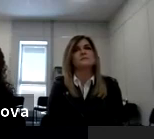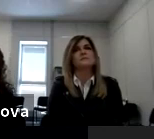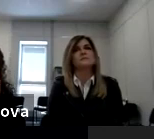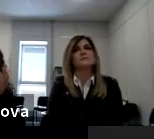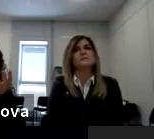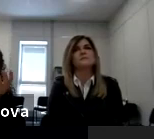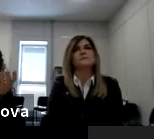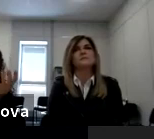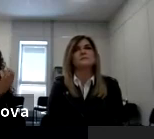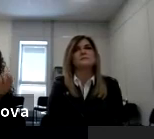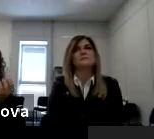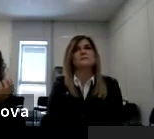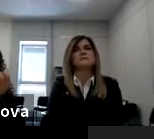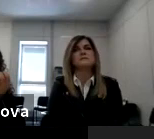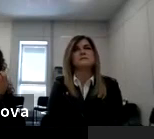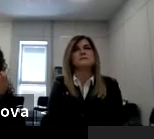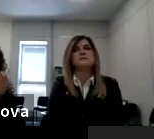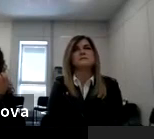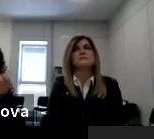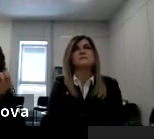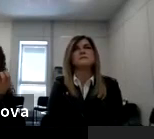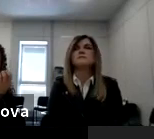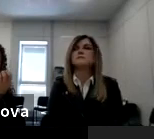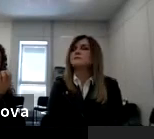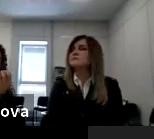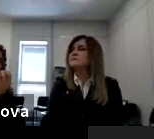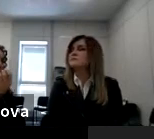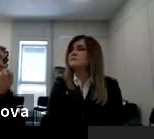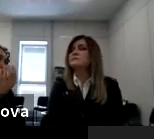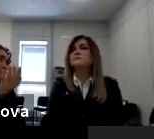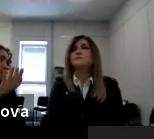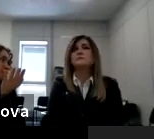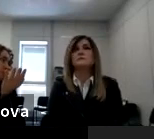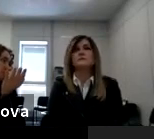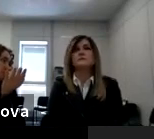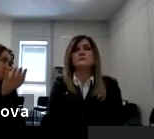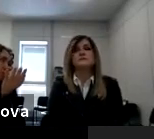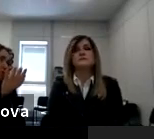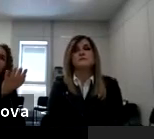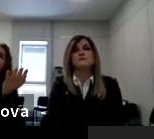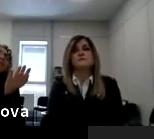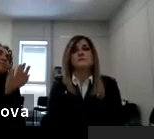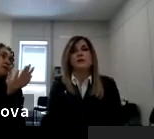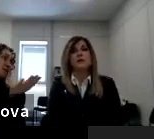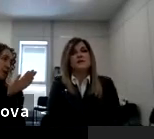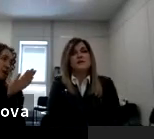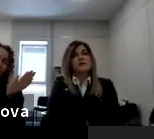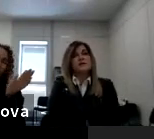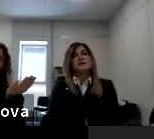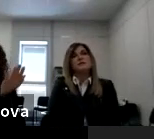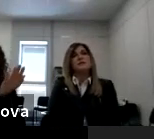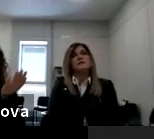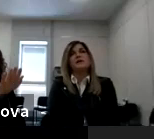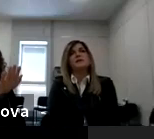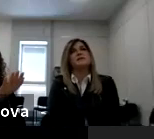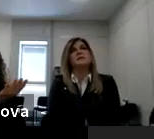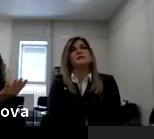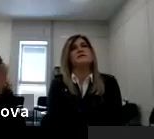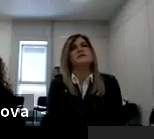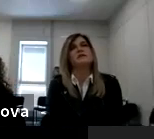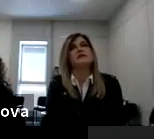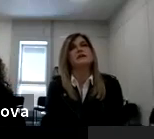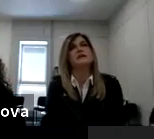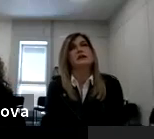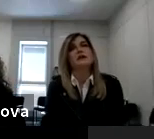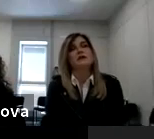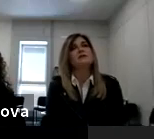and it attracts attention, but it is it is not expensive. It is reasonable. Yeah, it is